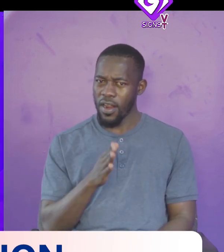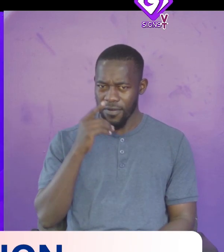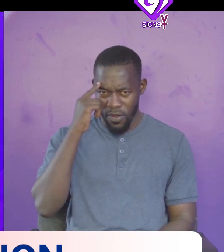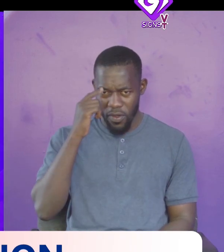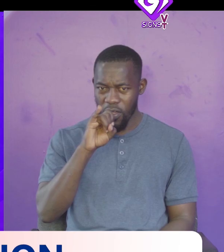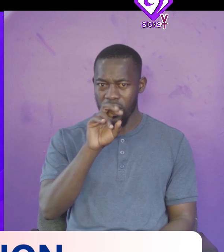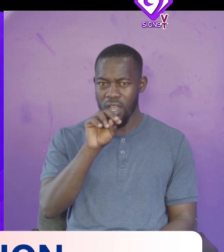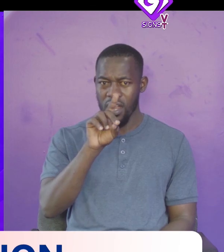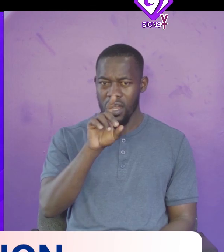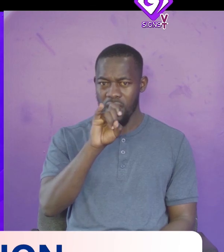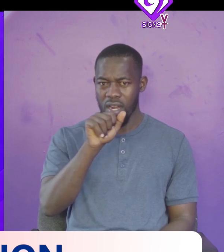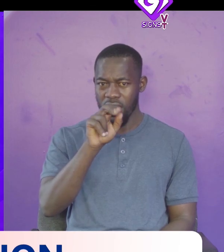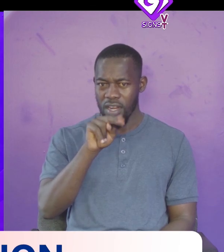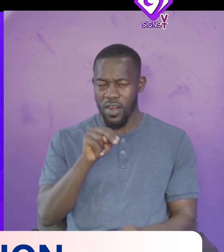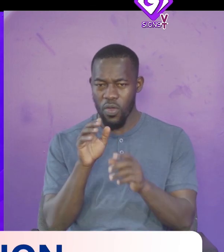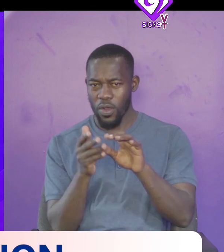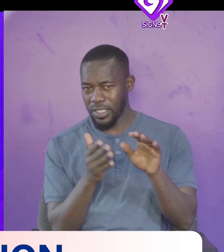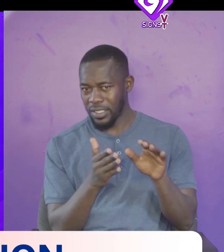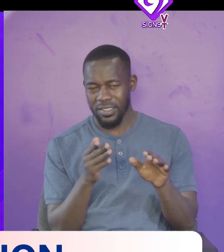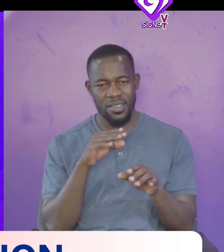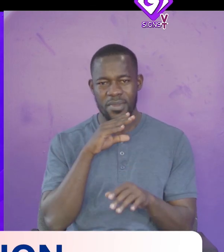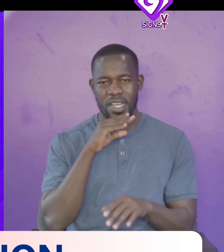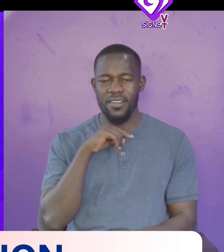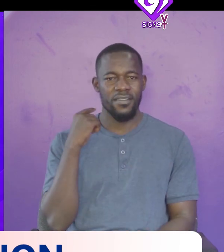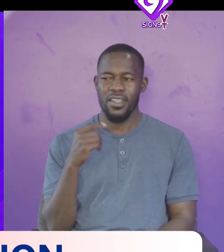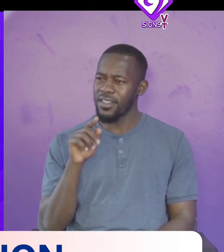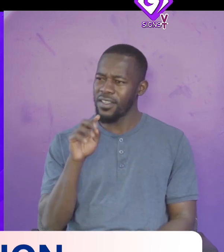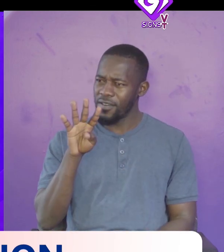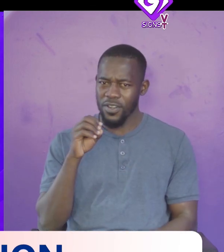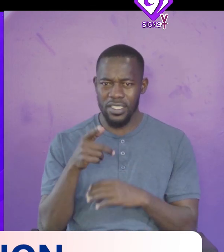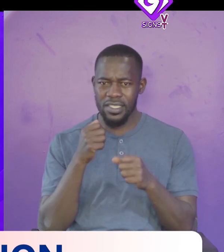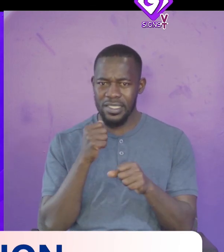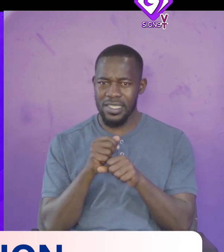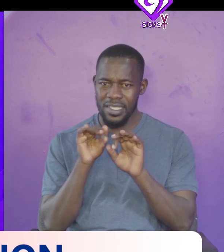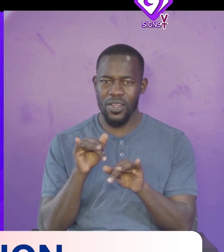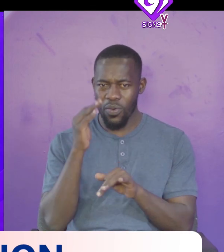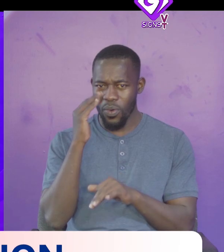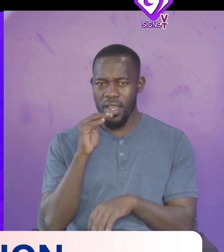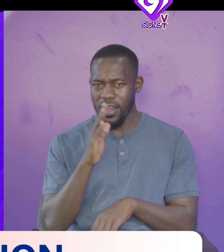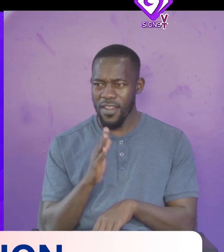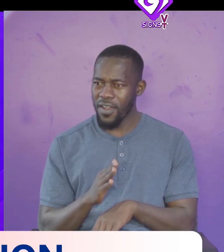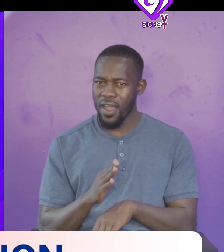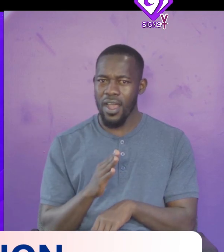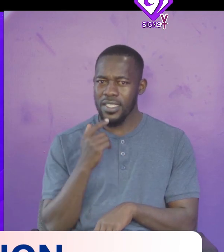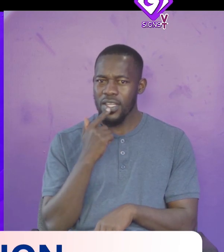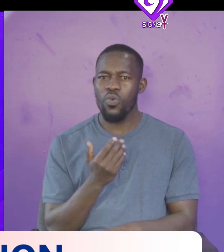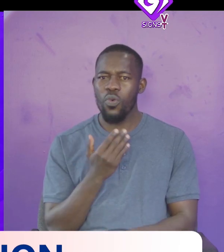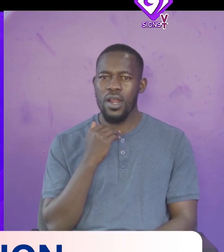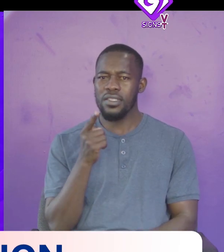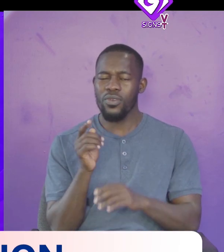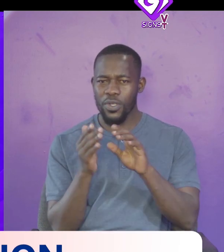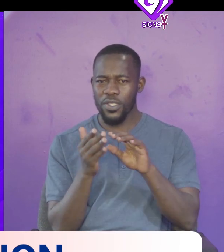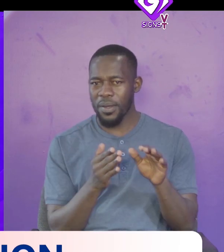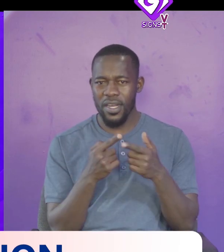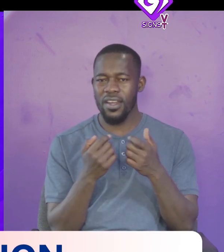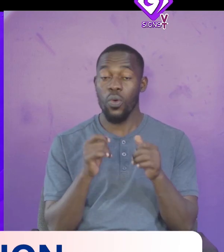joke. I can tell you for free. He has been there for 40 years. Okay. Why has he ever demanded his Indian Ocean? For him to wake up now and